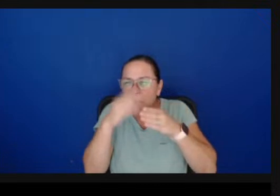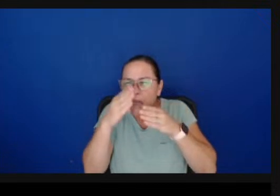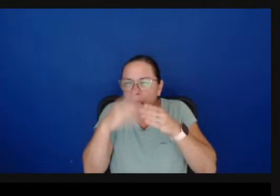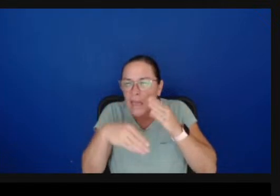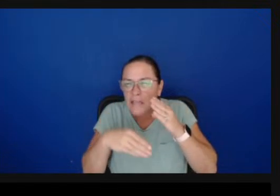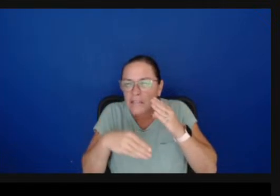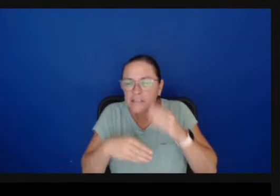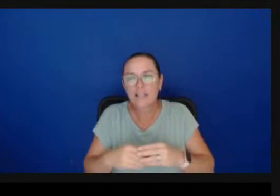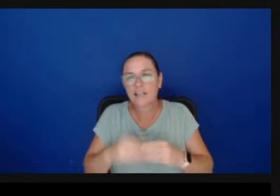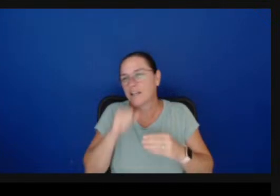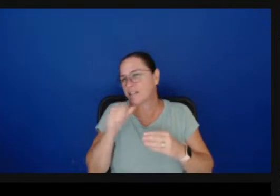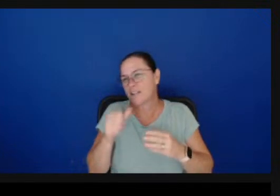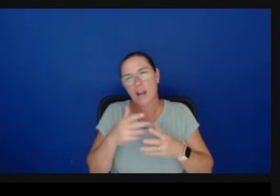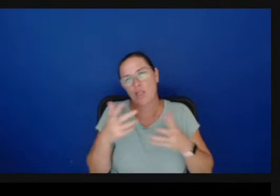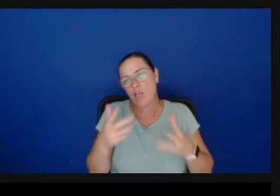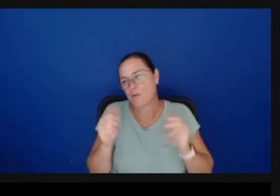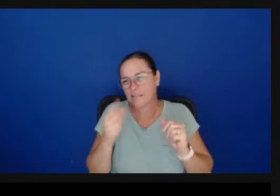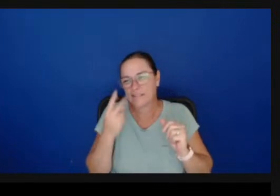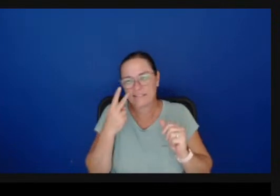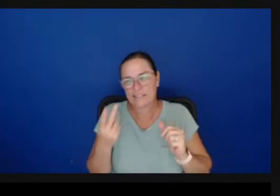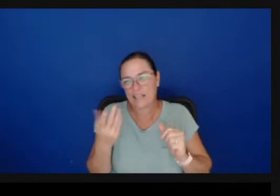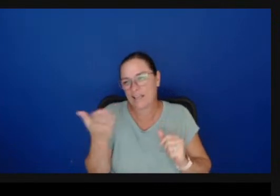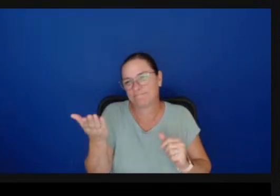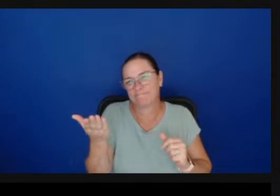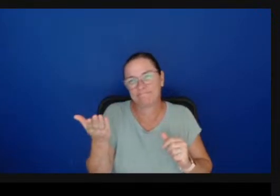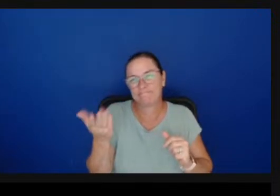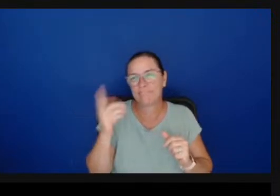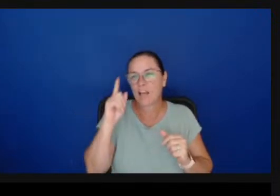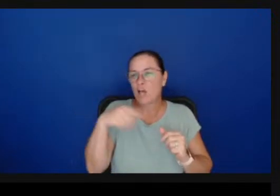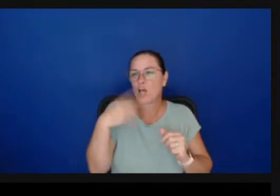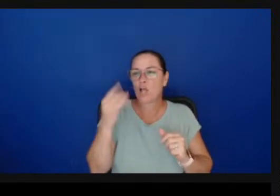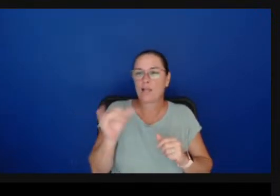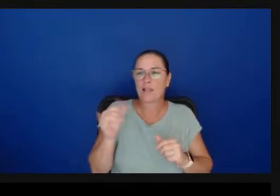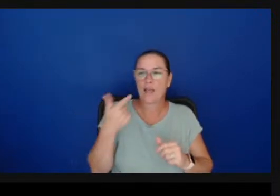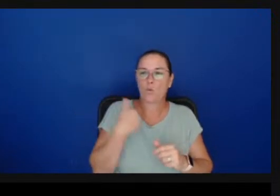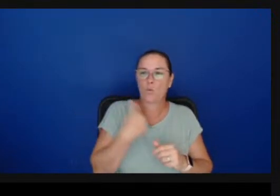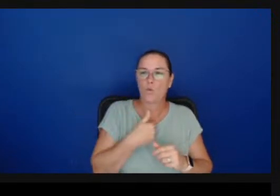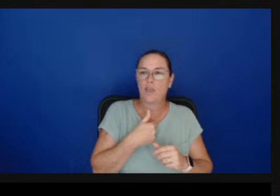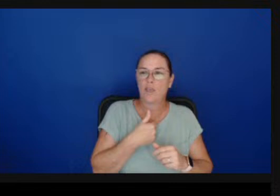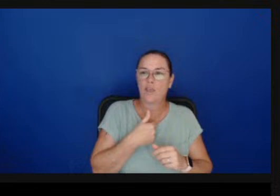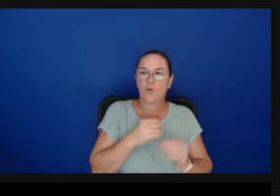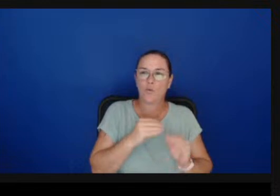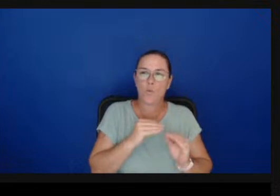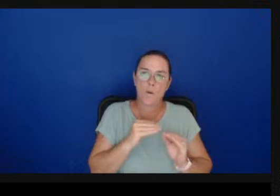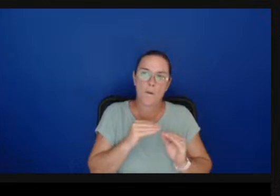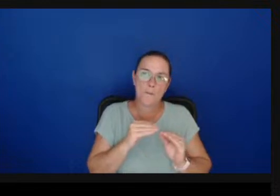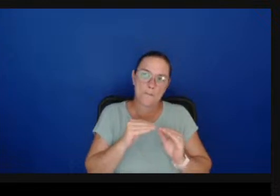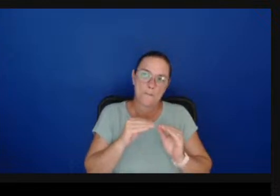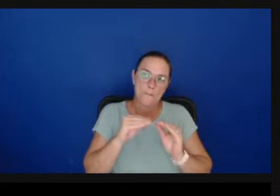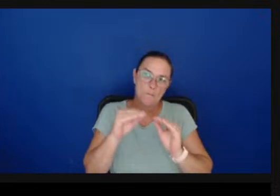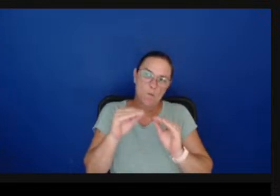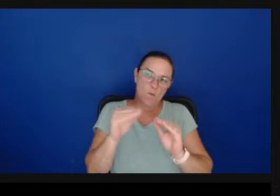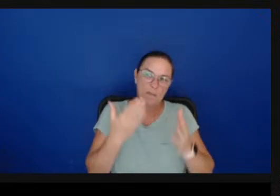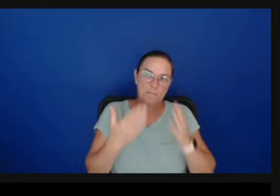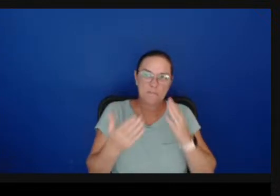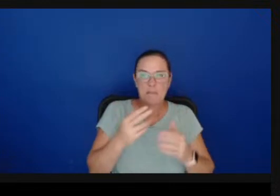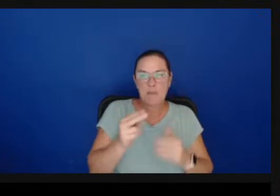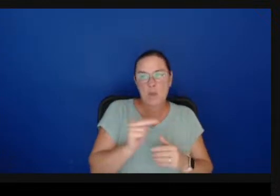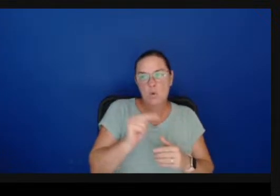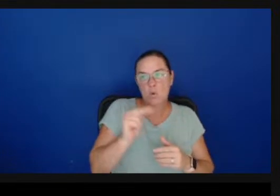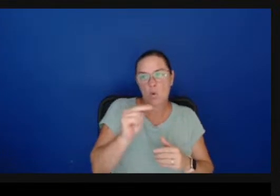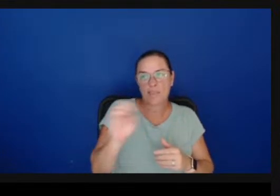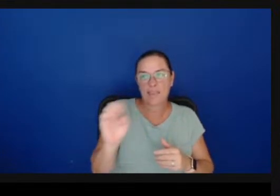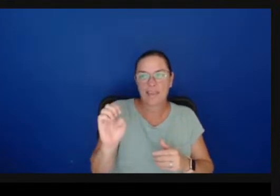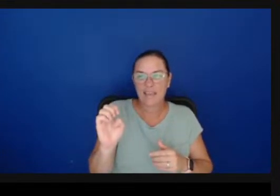And there's not much we can really tell. It looked like we were going northeast. So this is the east, and maybe it's sagging